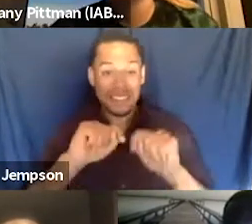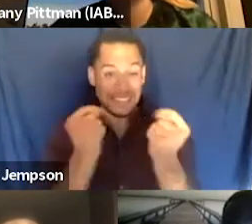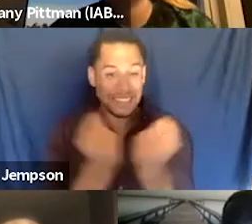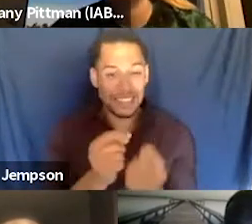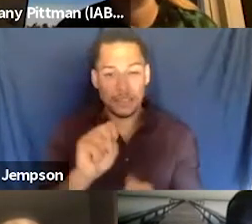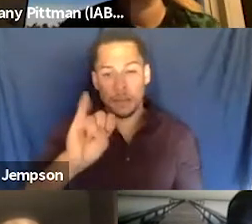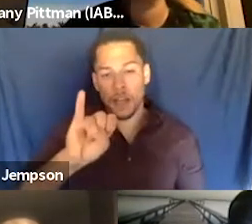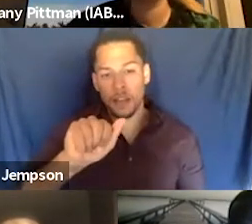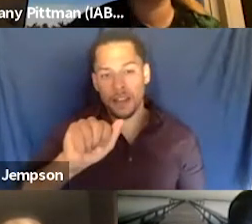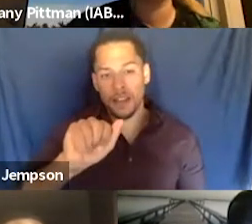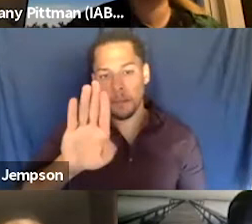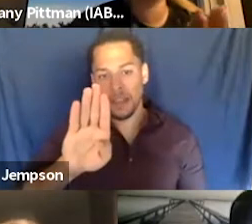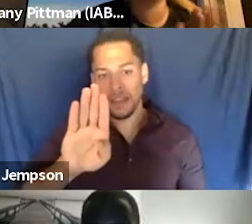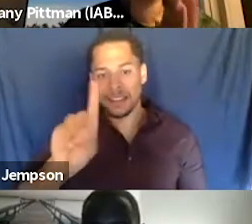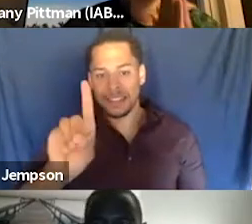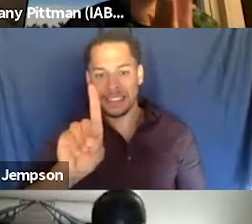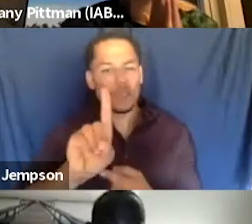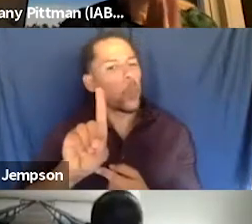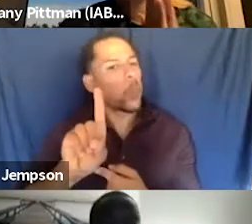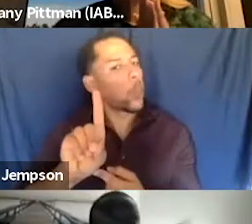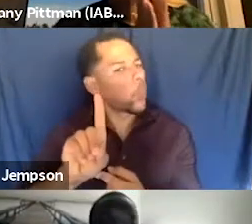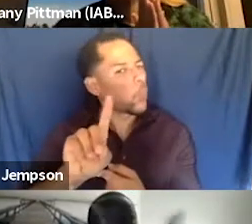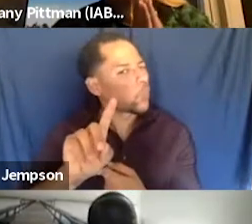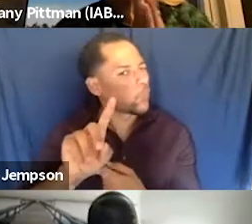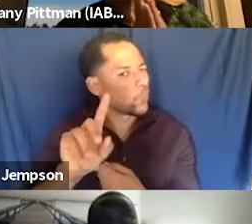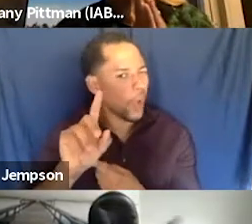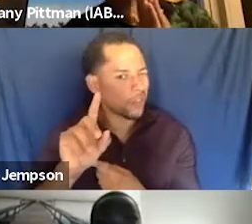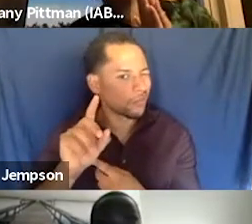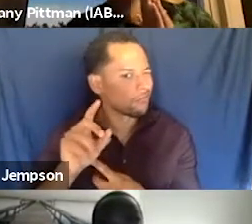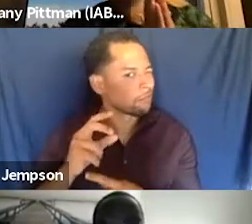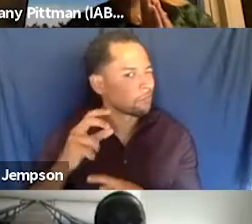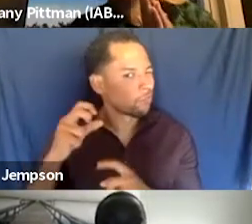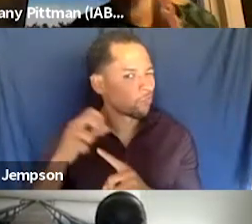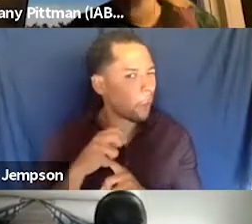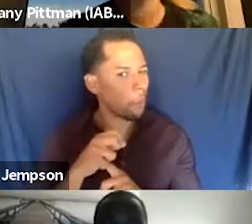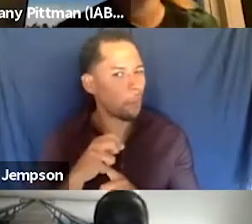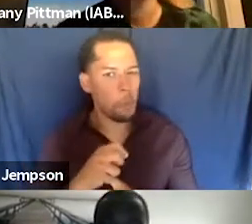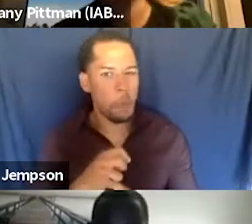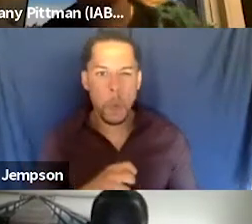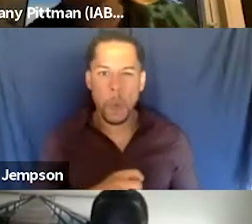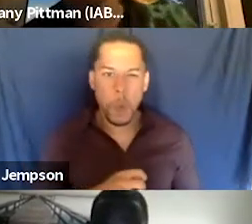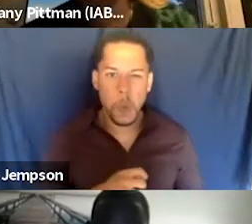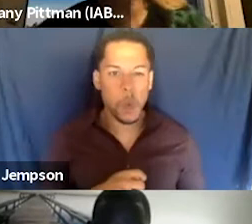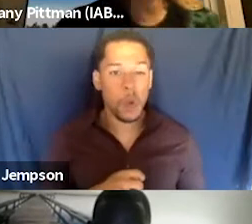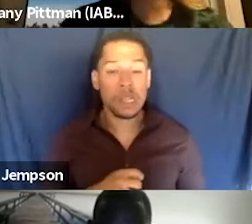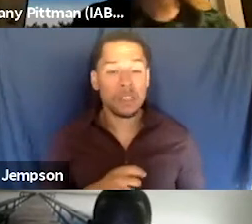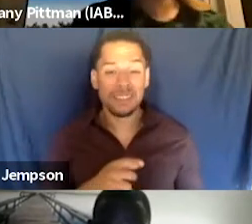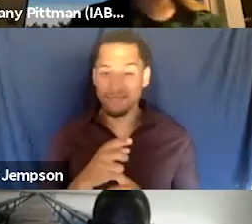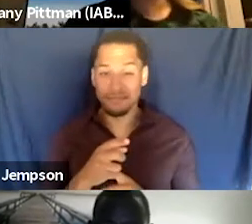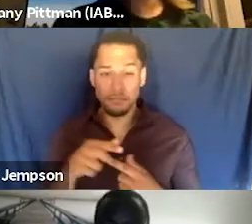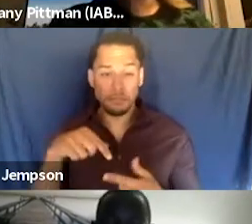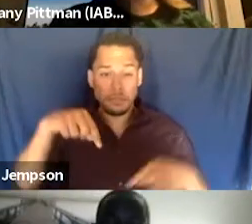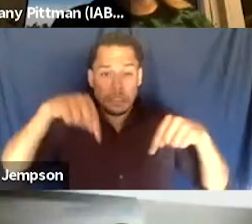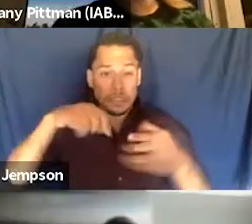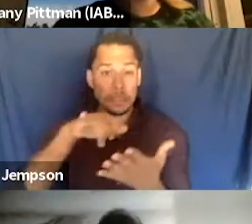Y'all rock it. Y'all rock. And we wouldn't be where we are without you. And just